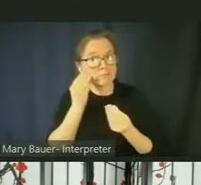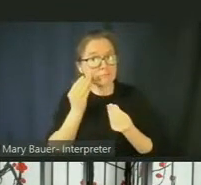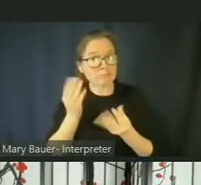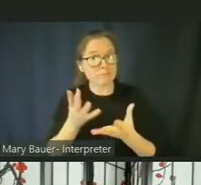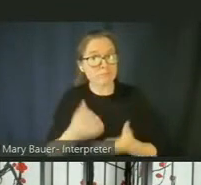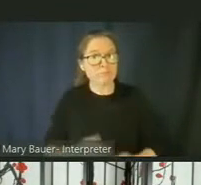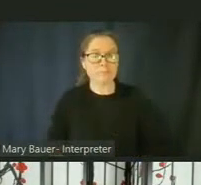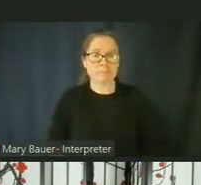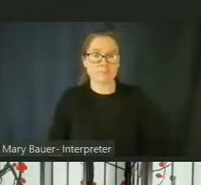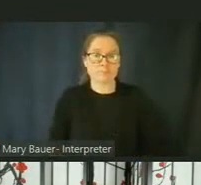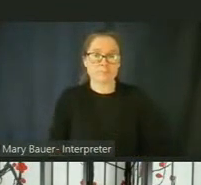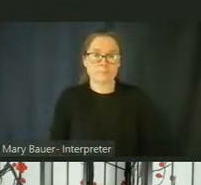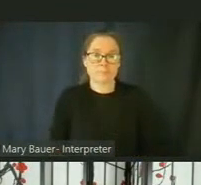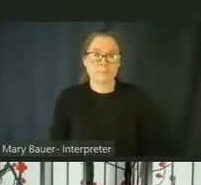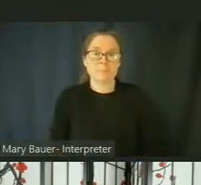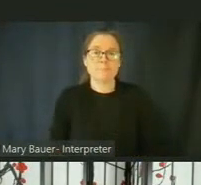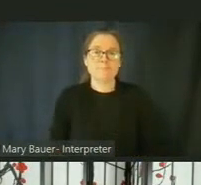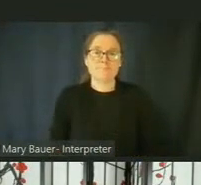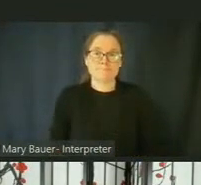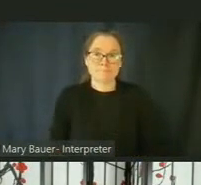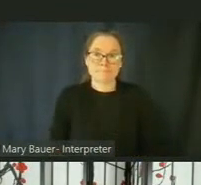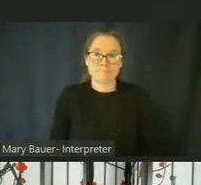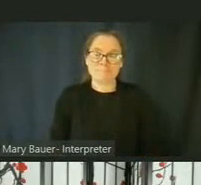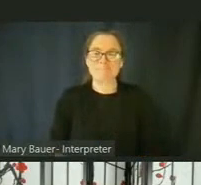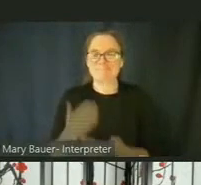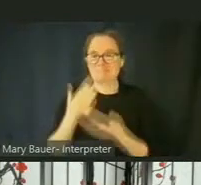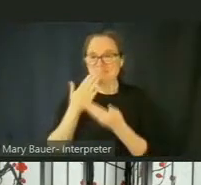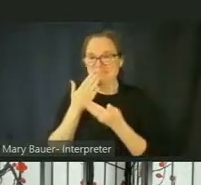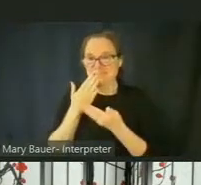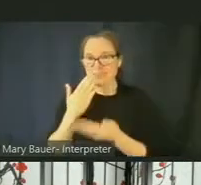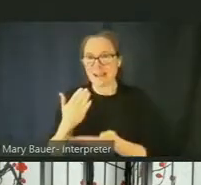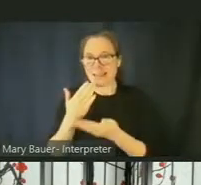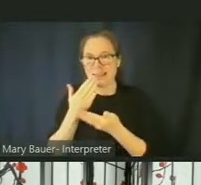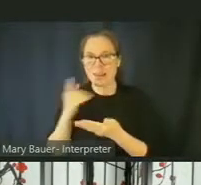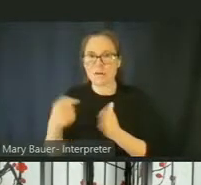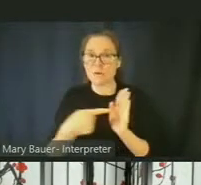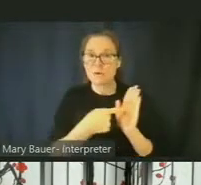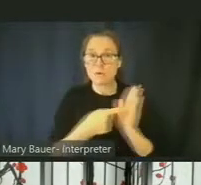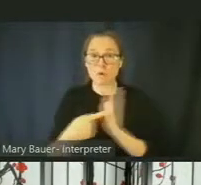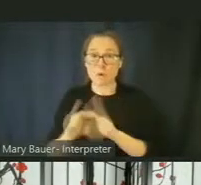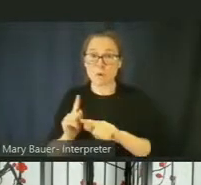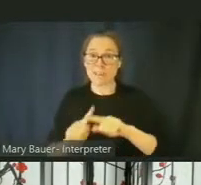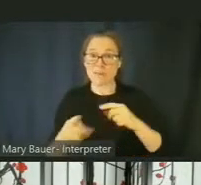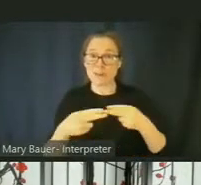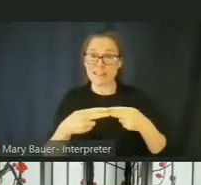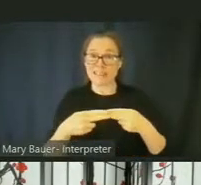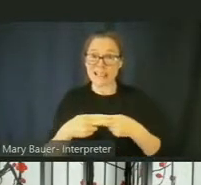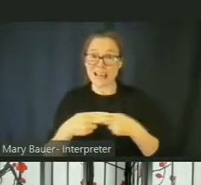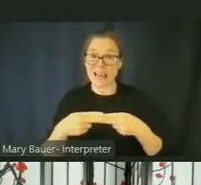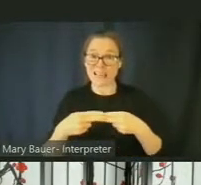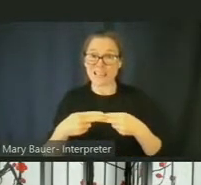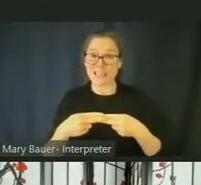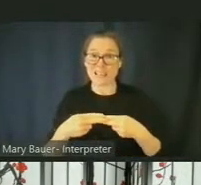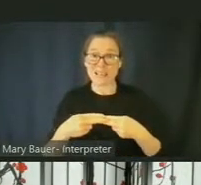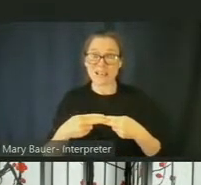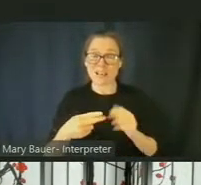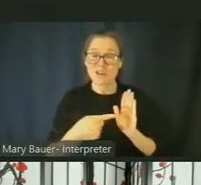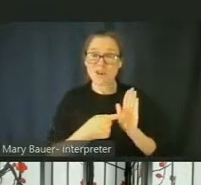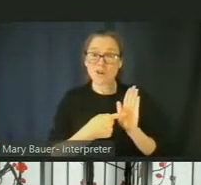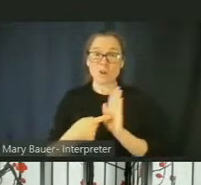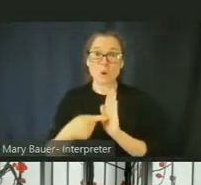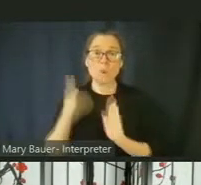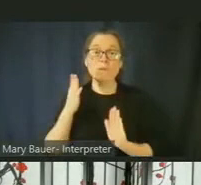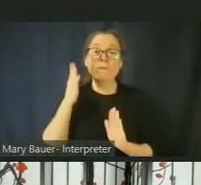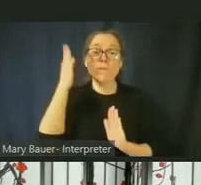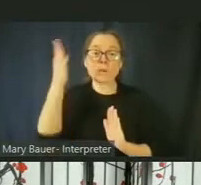Thank you. As you presented the slides that had the future information sessions, and